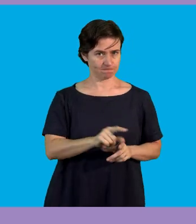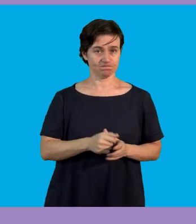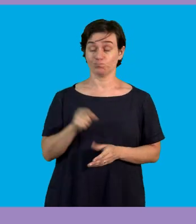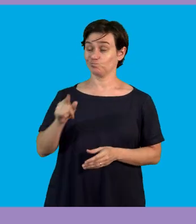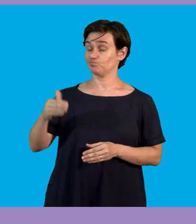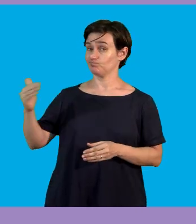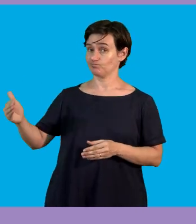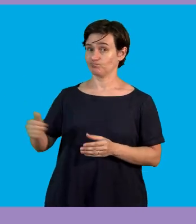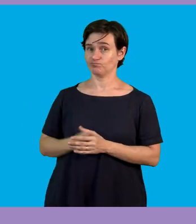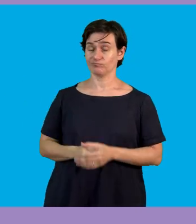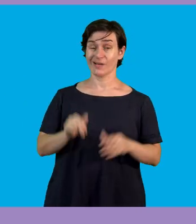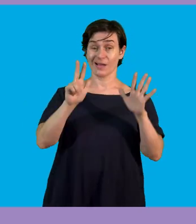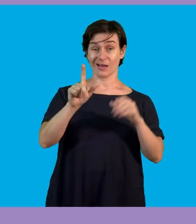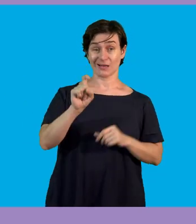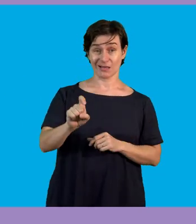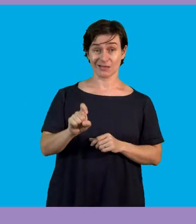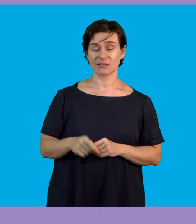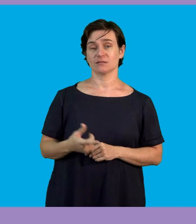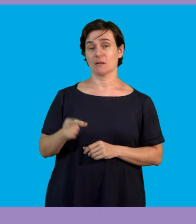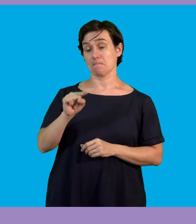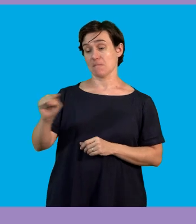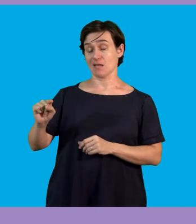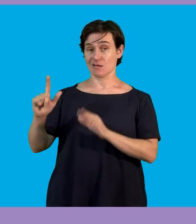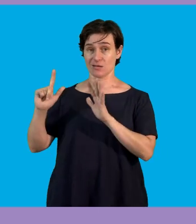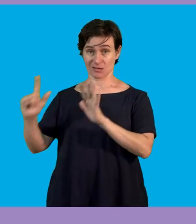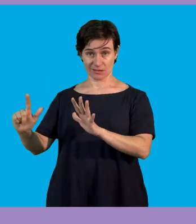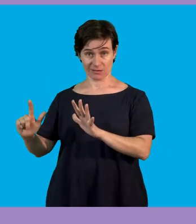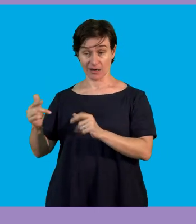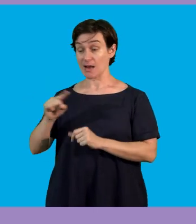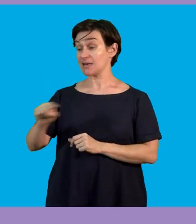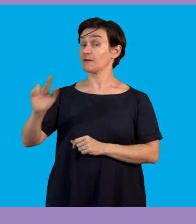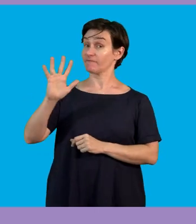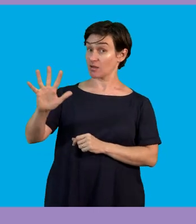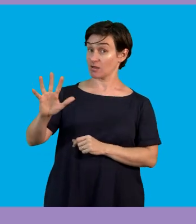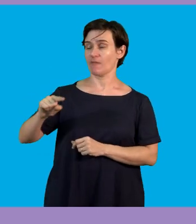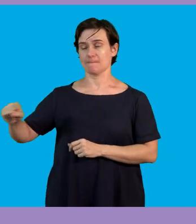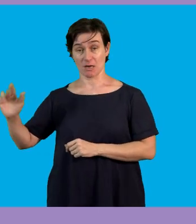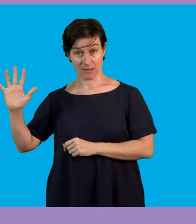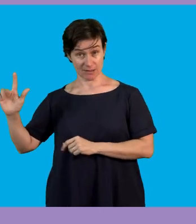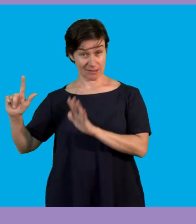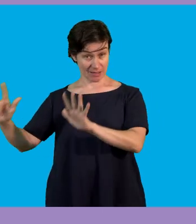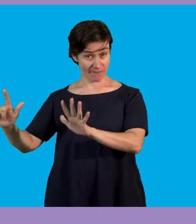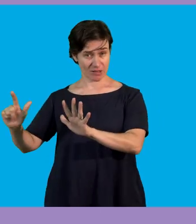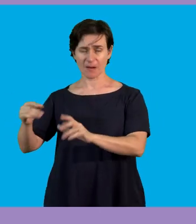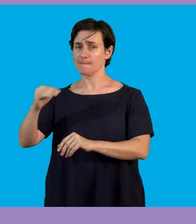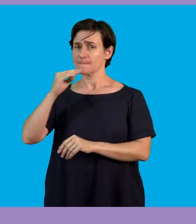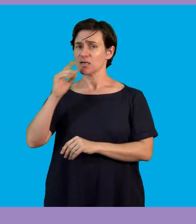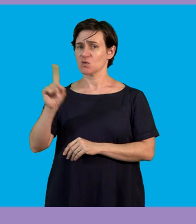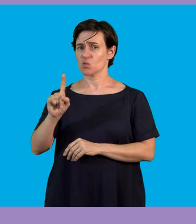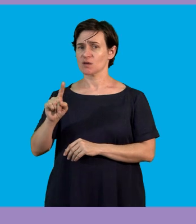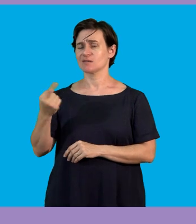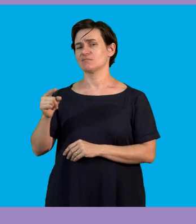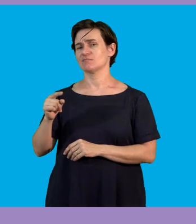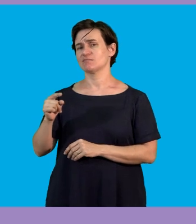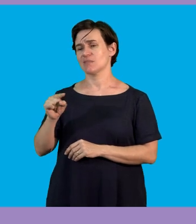2x. And then on the right we have 8x, and then negative 5 minus 7, which